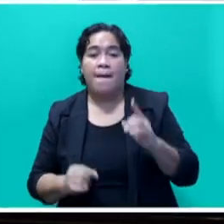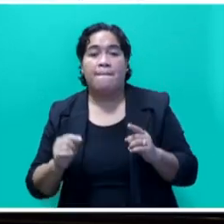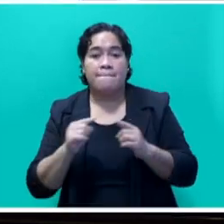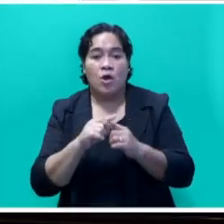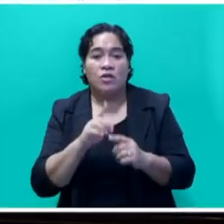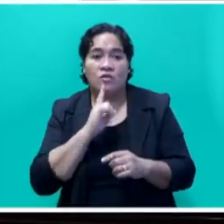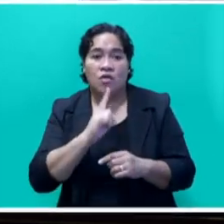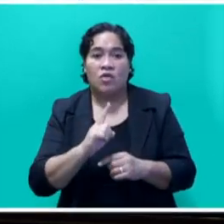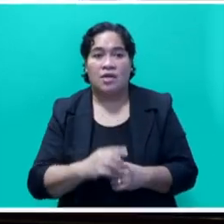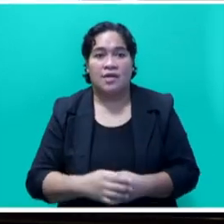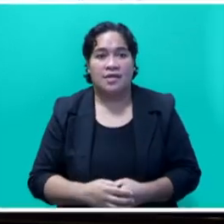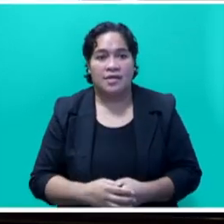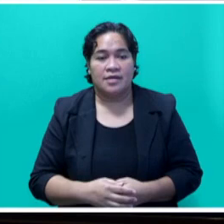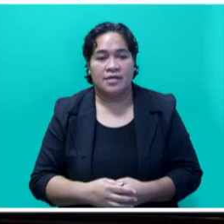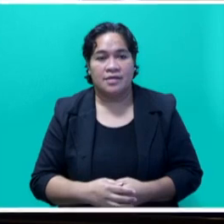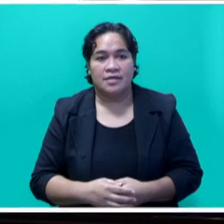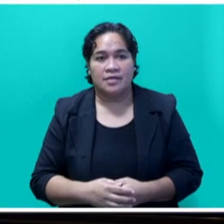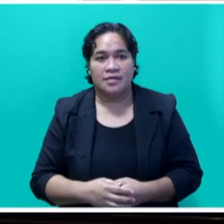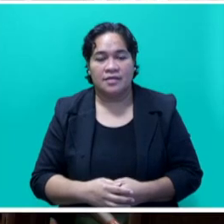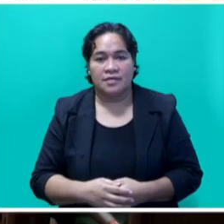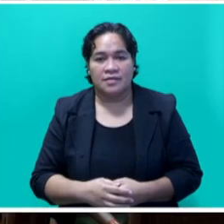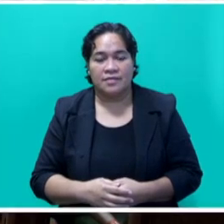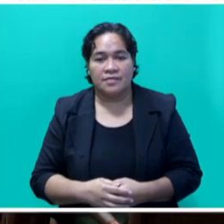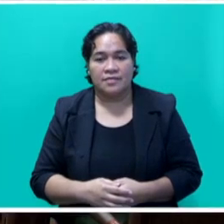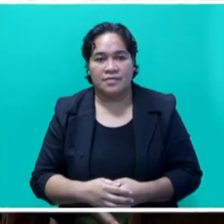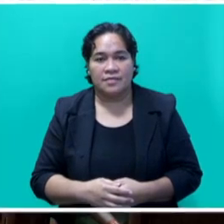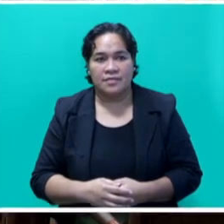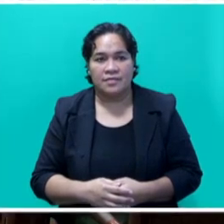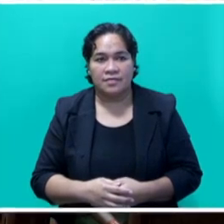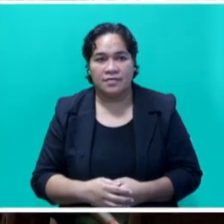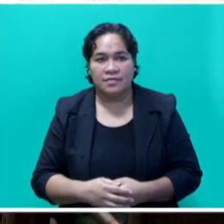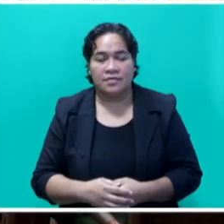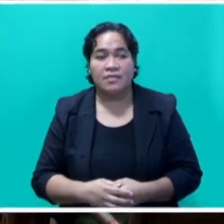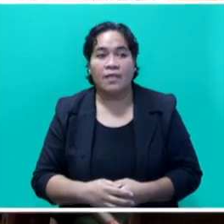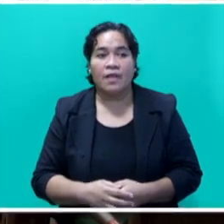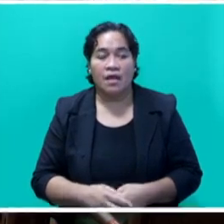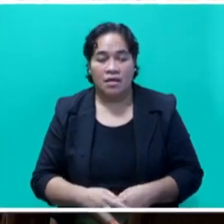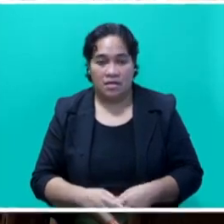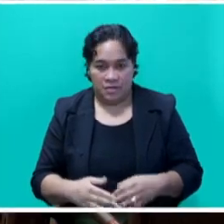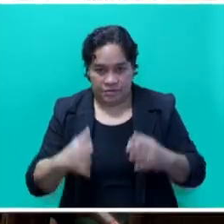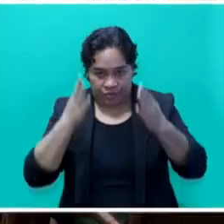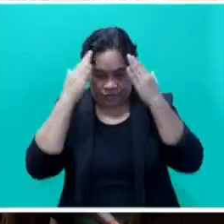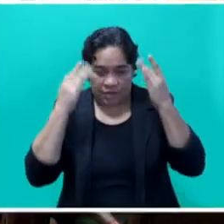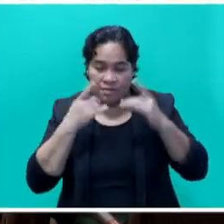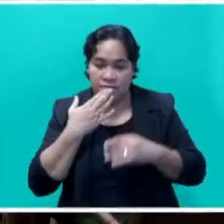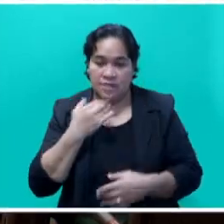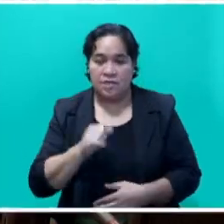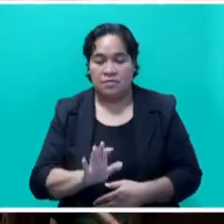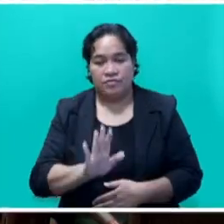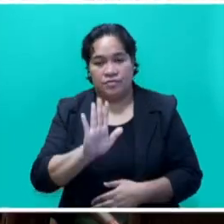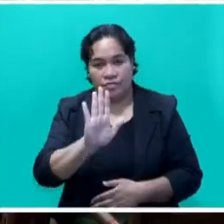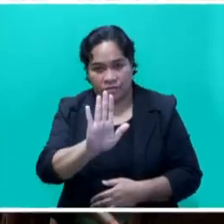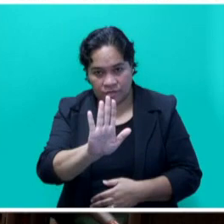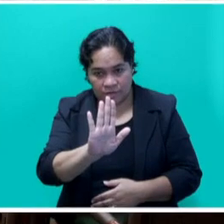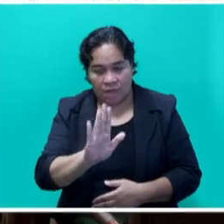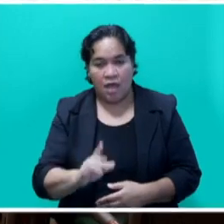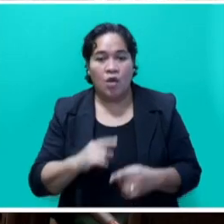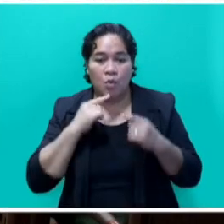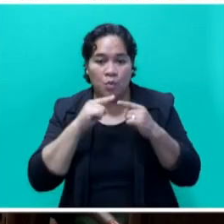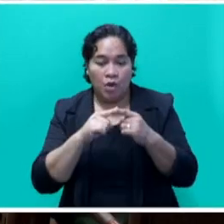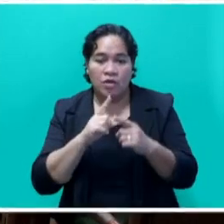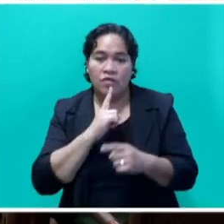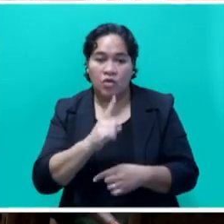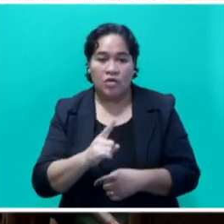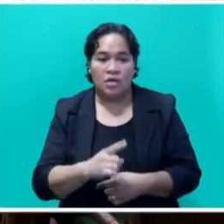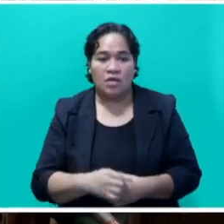TLTB work. There's a point of order. That's where they're coming from. There's a point of order. Honourable Speaker, A point of order. You have the